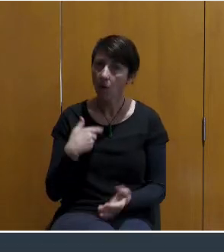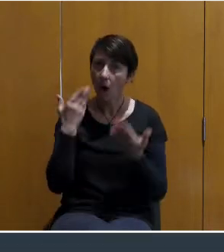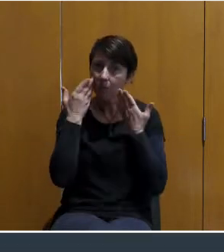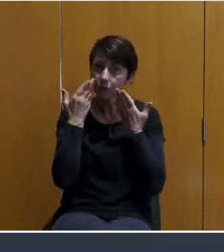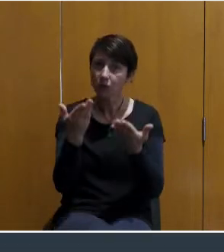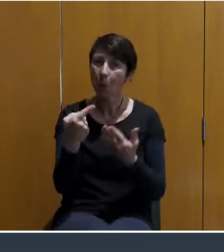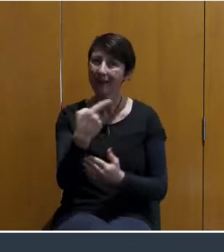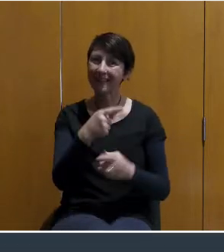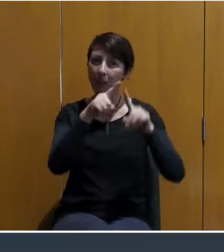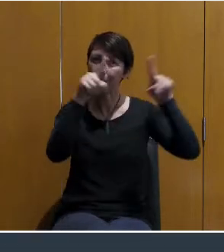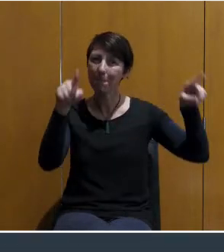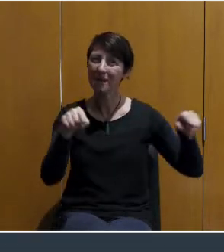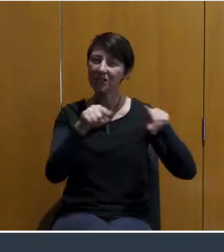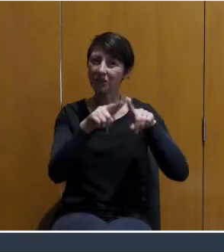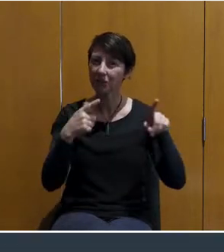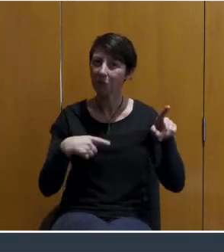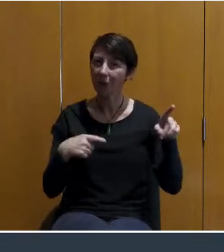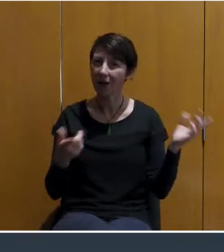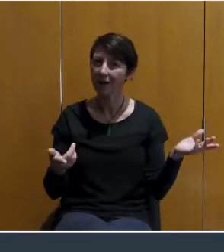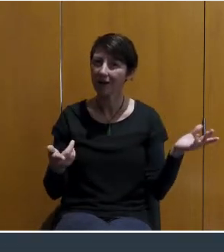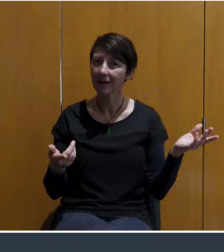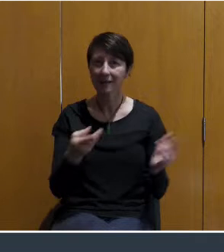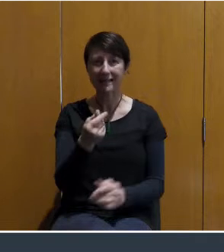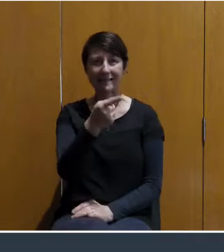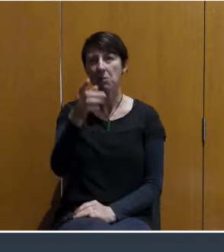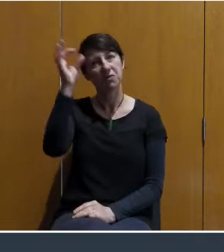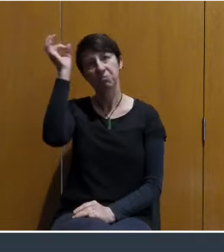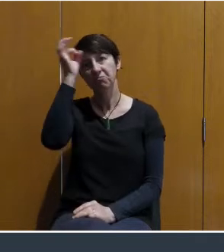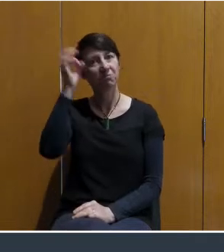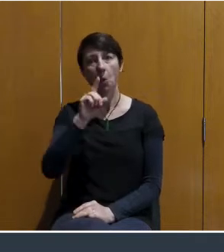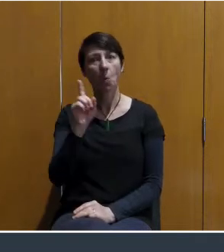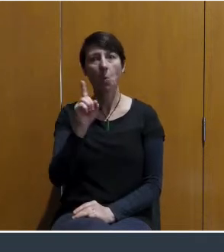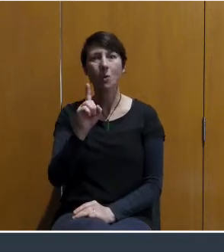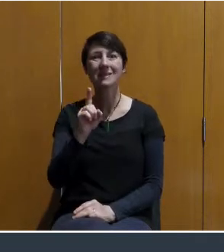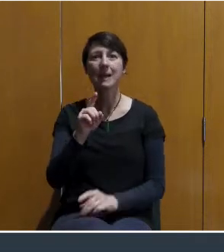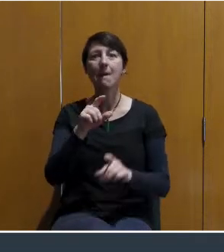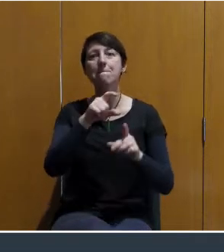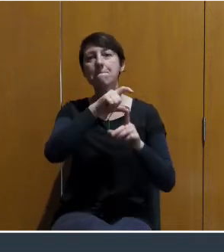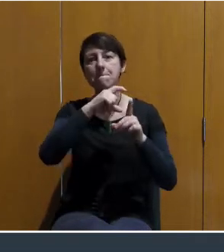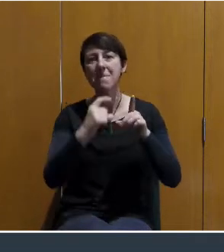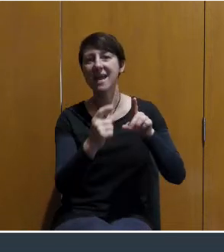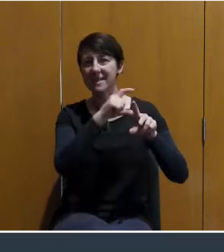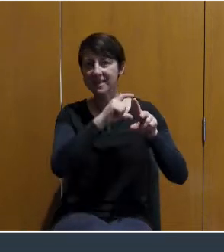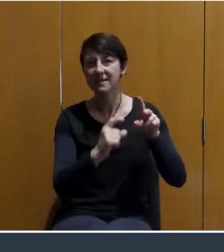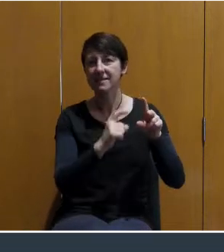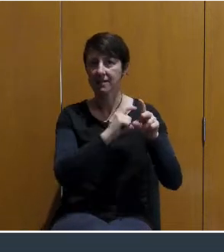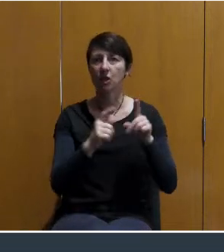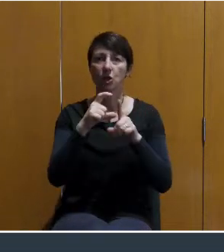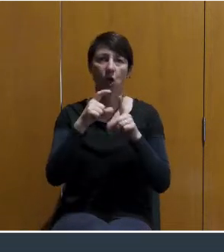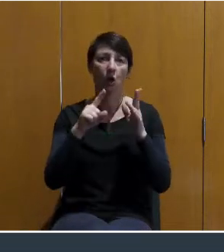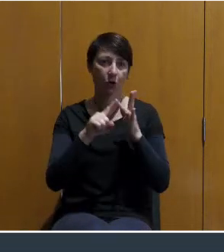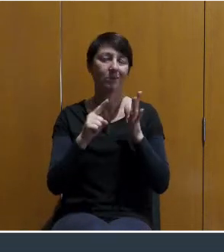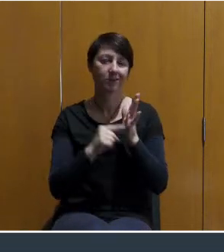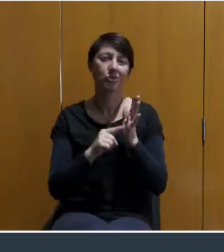is not all of you will know banded dotterel, and I'm trying to move it so that you recognise